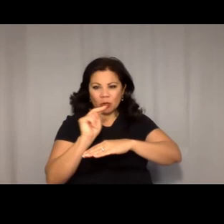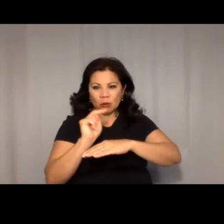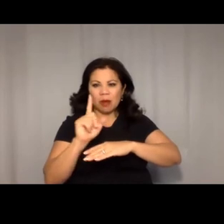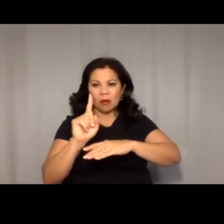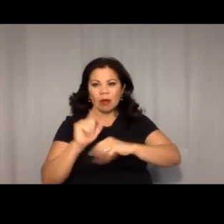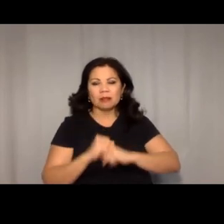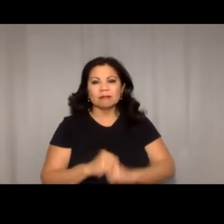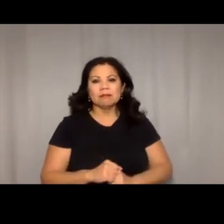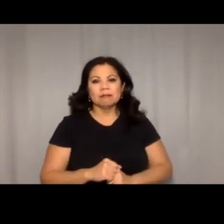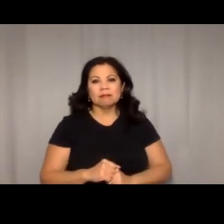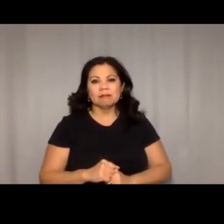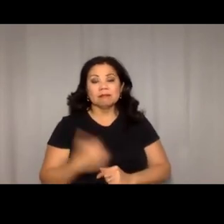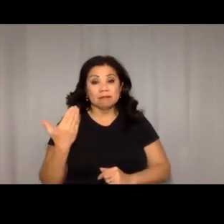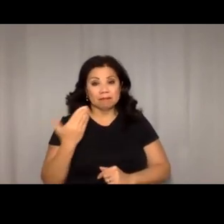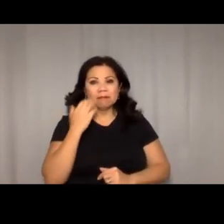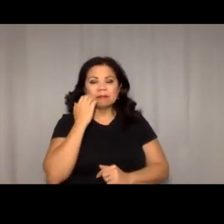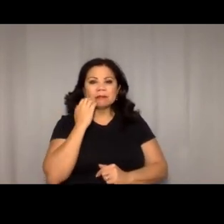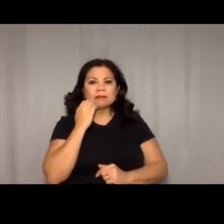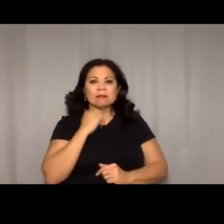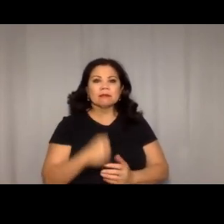And there we go.